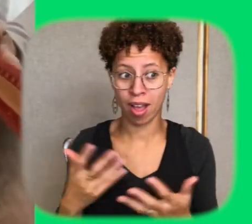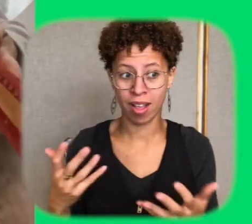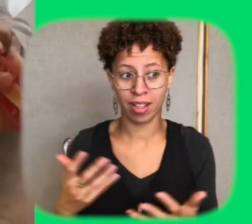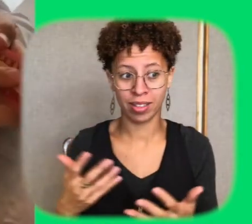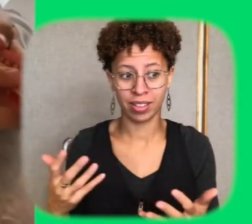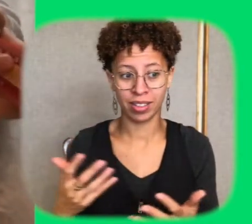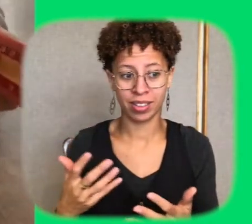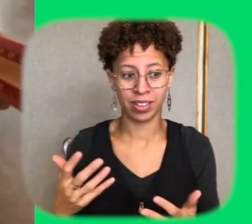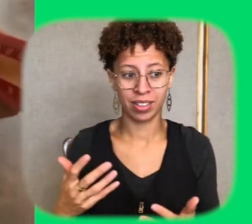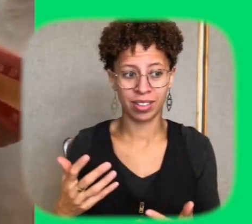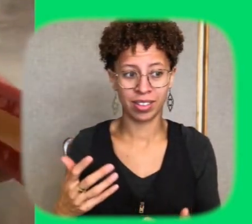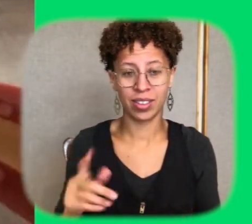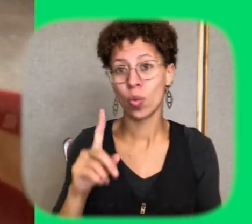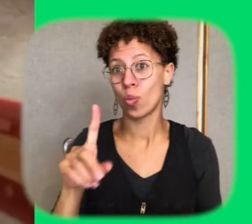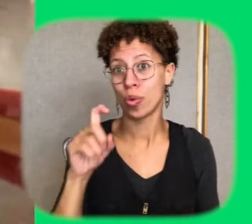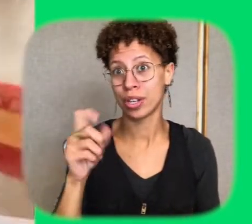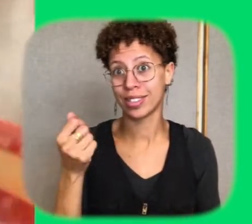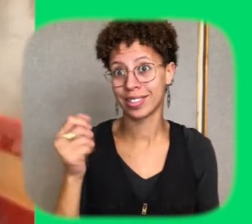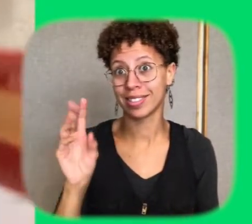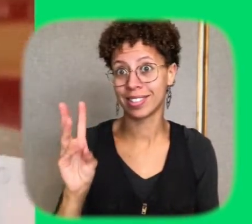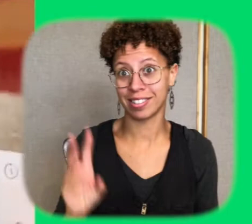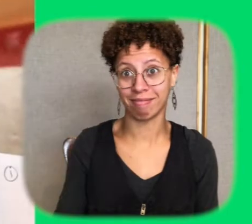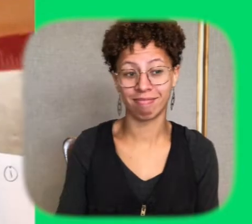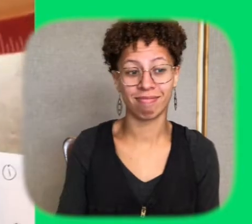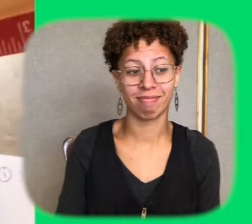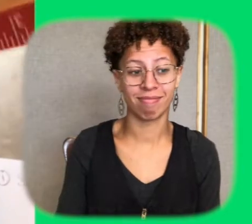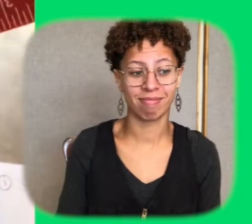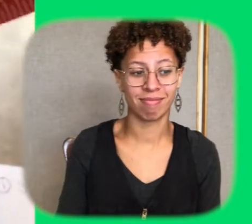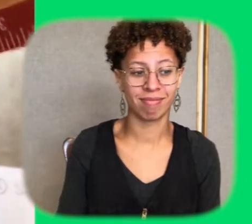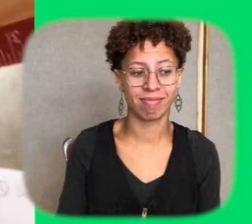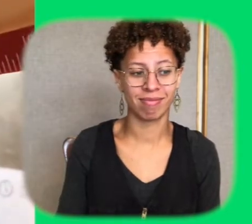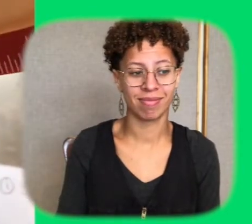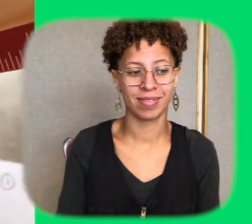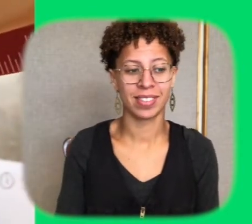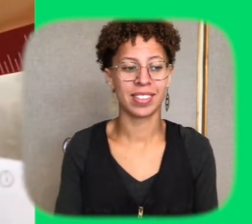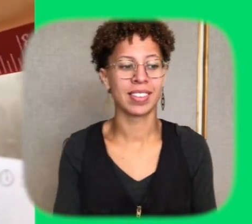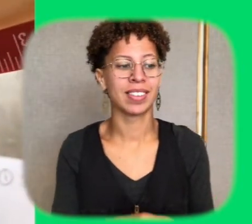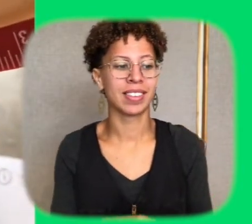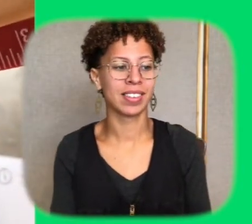116. A 116. Because look,